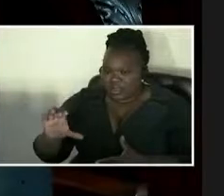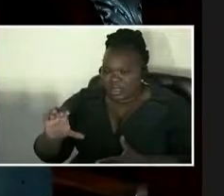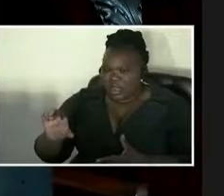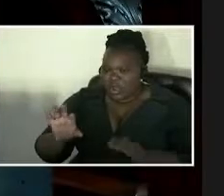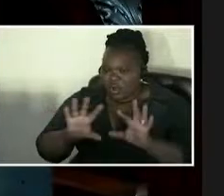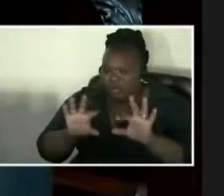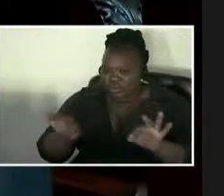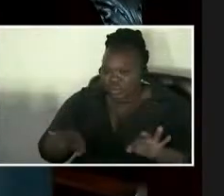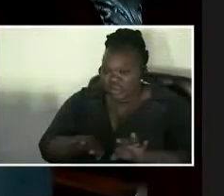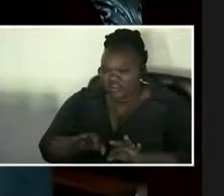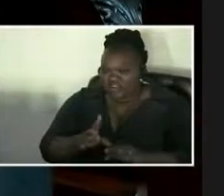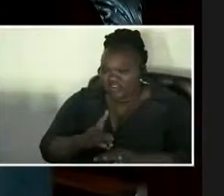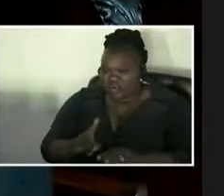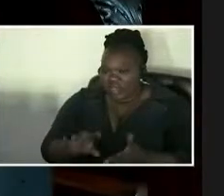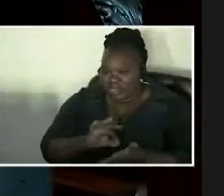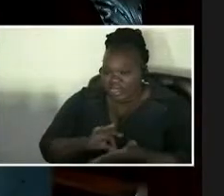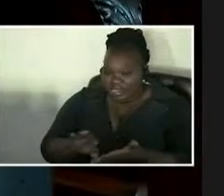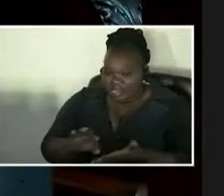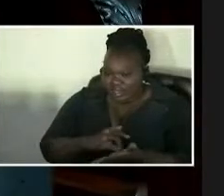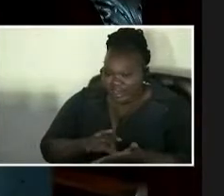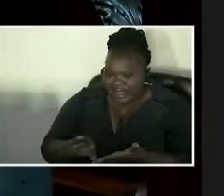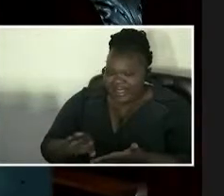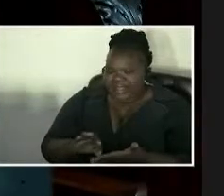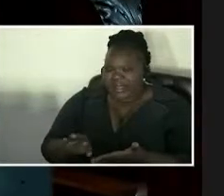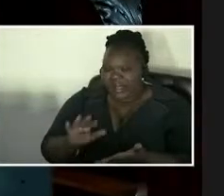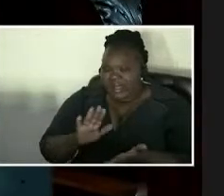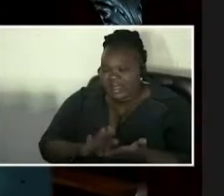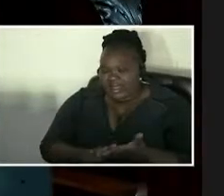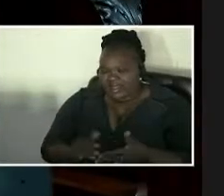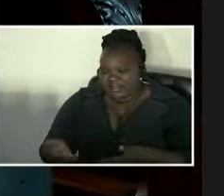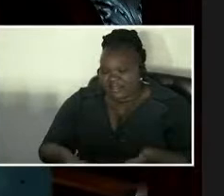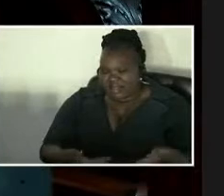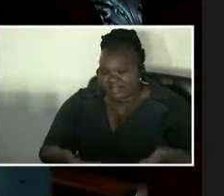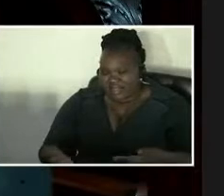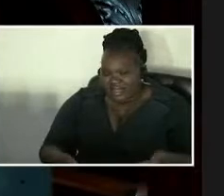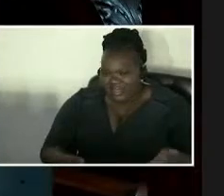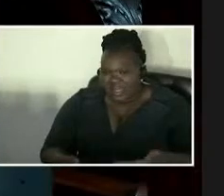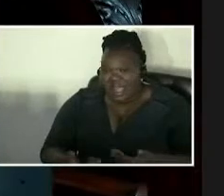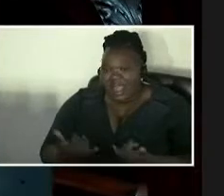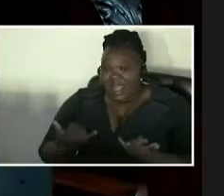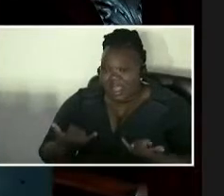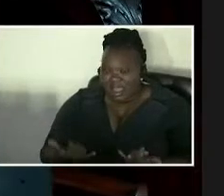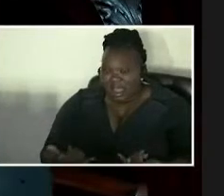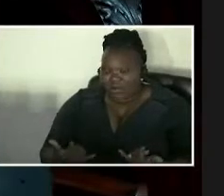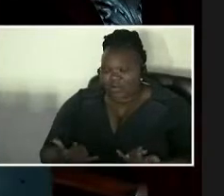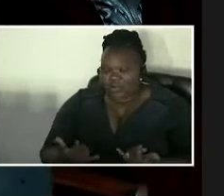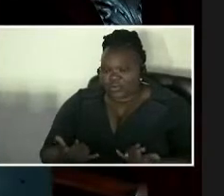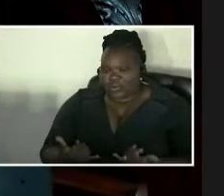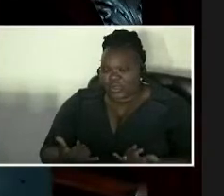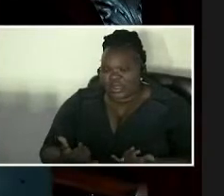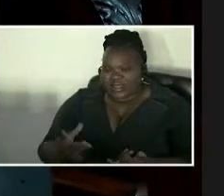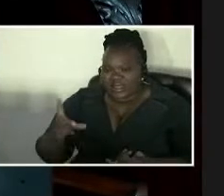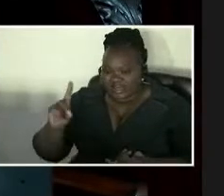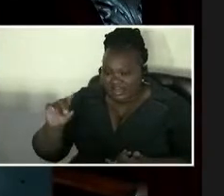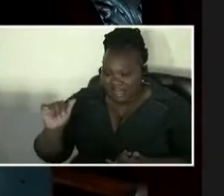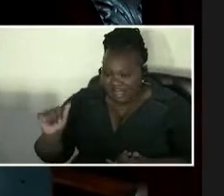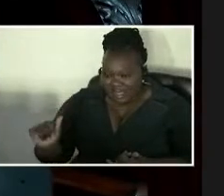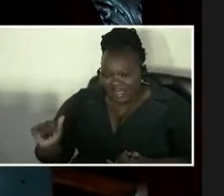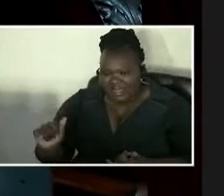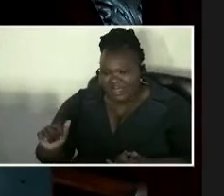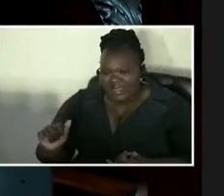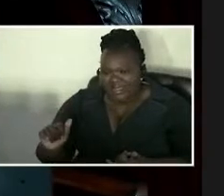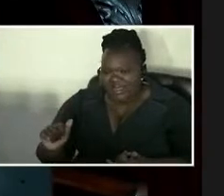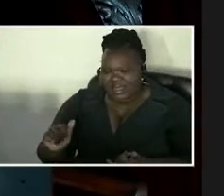catering security cleaning and medical waste services now we have been pushing as the democratic alliance for